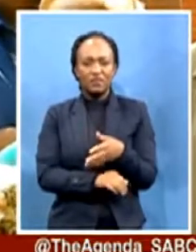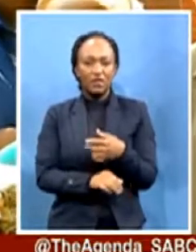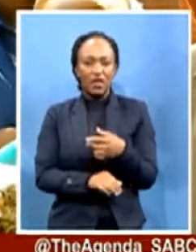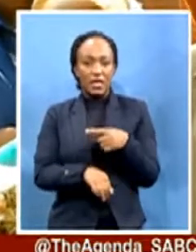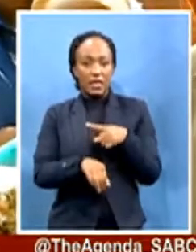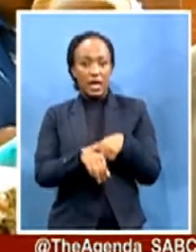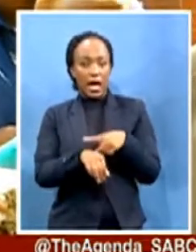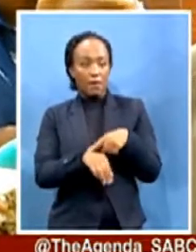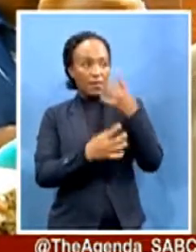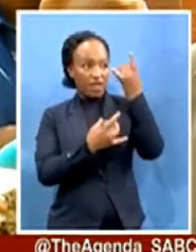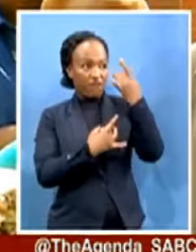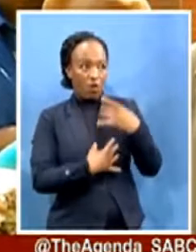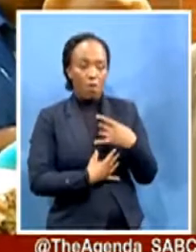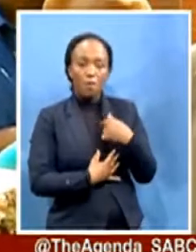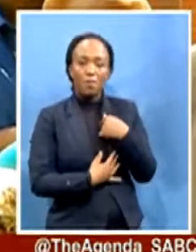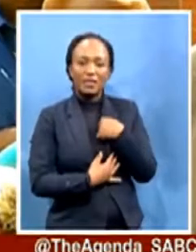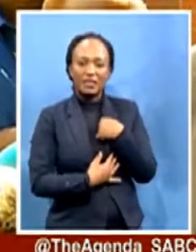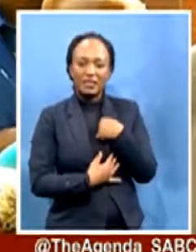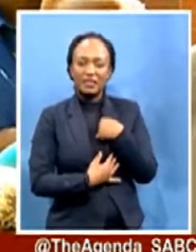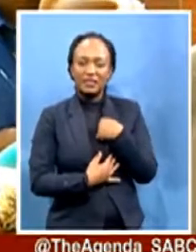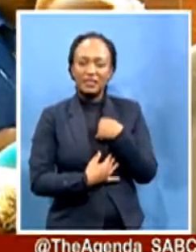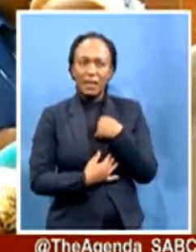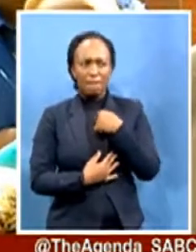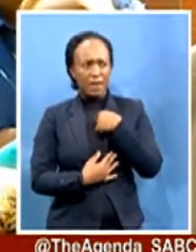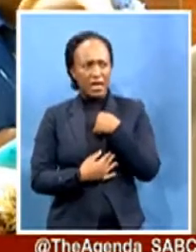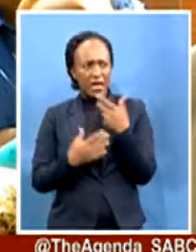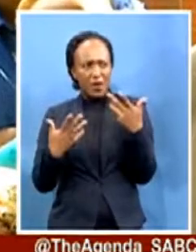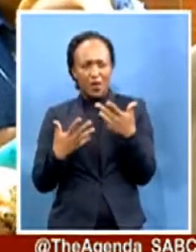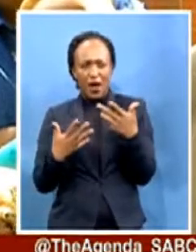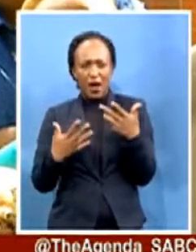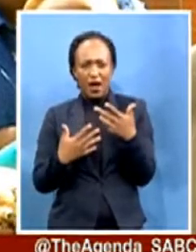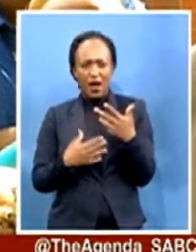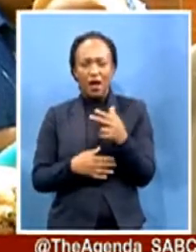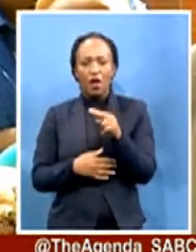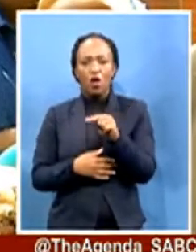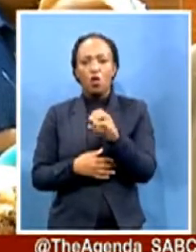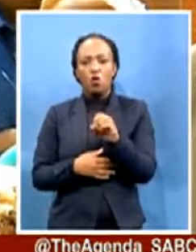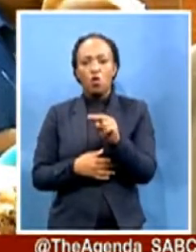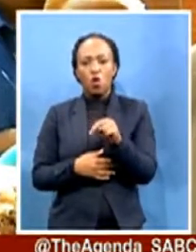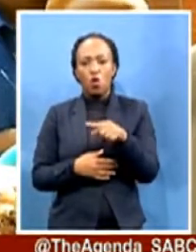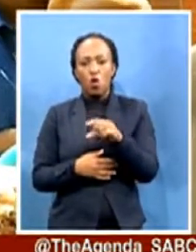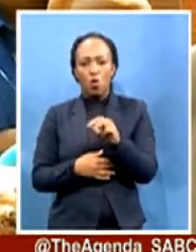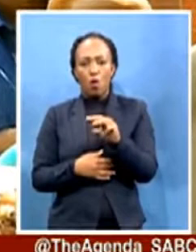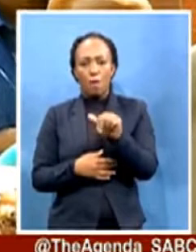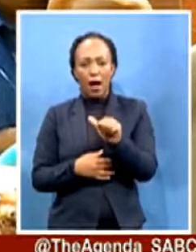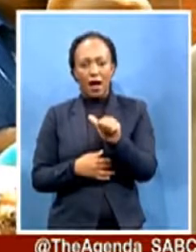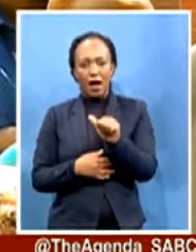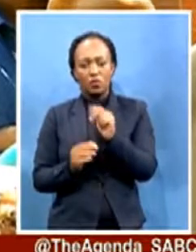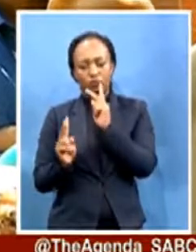I was in Nongoma, so we're going to pay respect at the fallen, at the